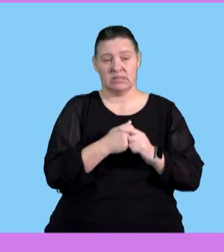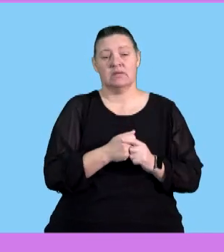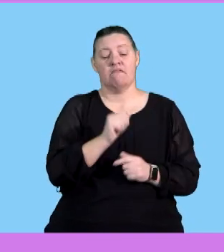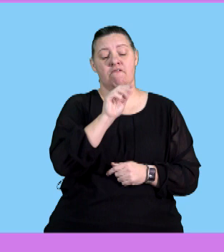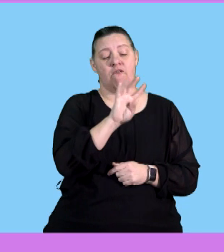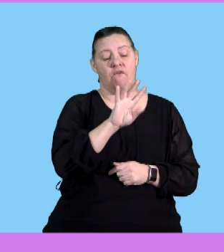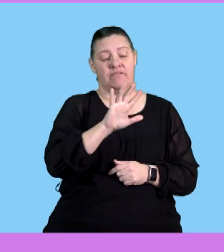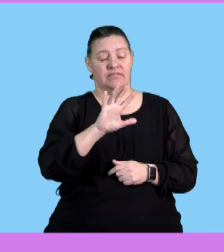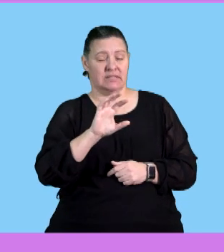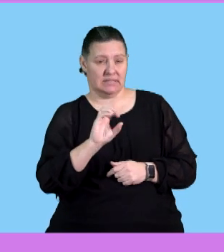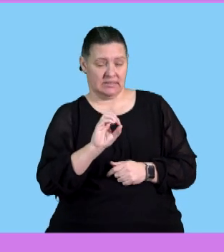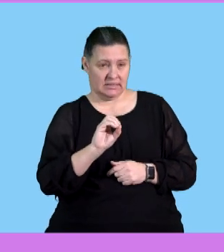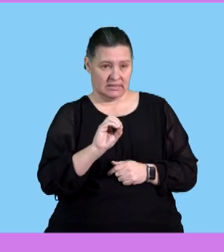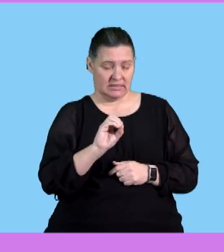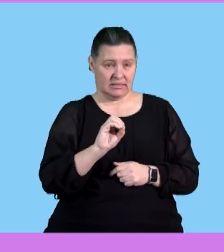hoodie jacket